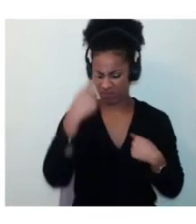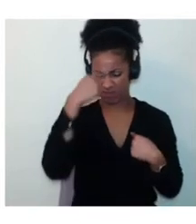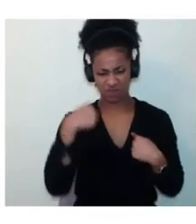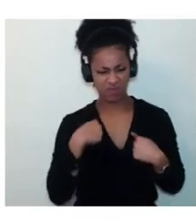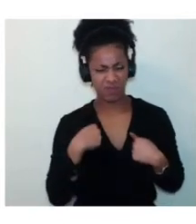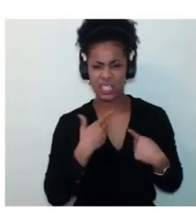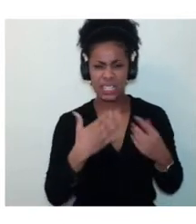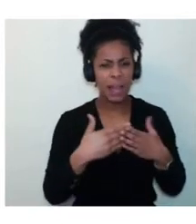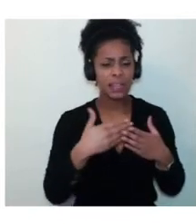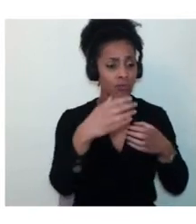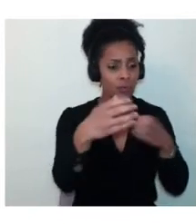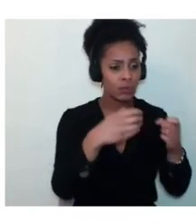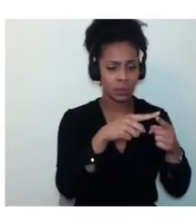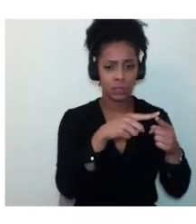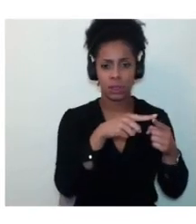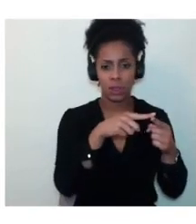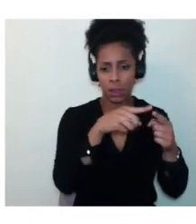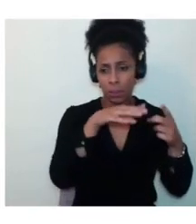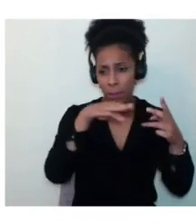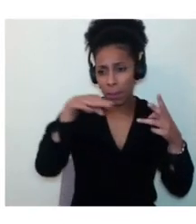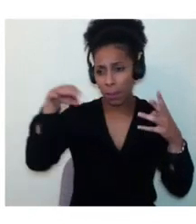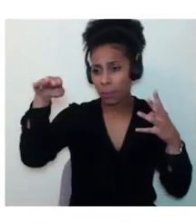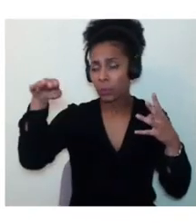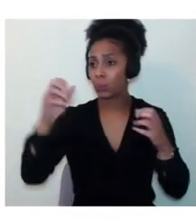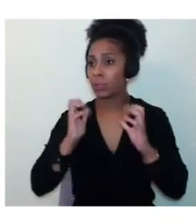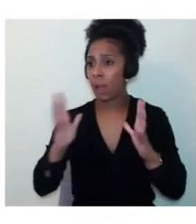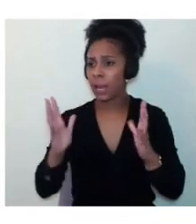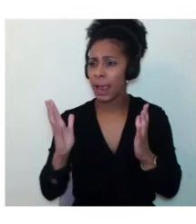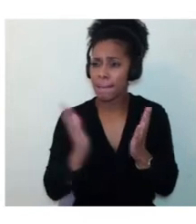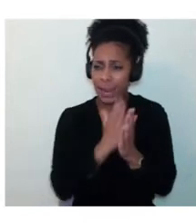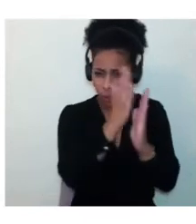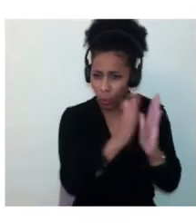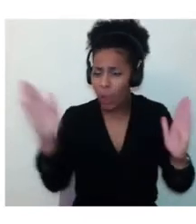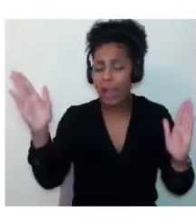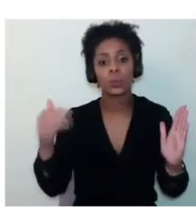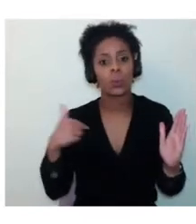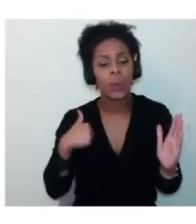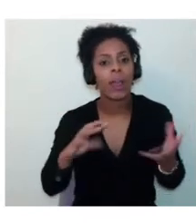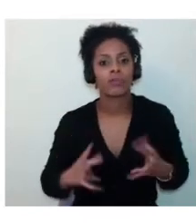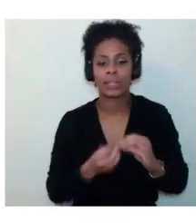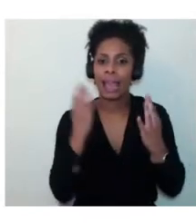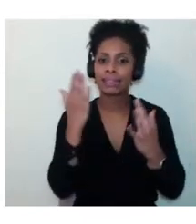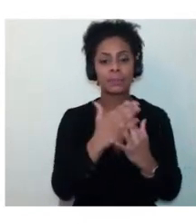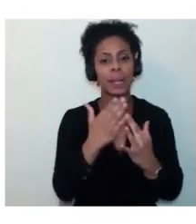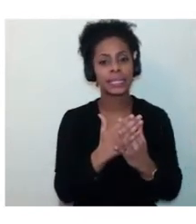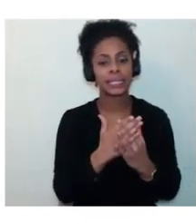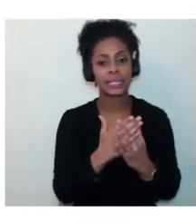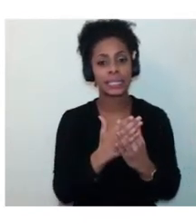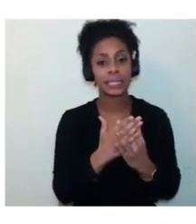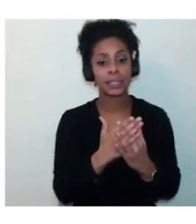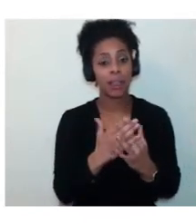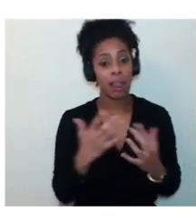sure we're truly creating accessibility and equity for all our people? And it is indeed our network, which